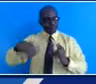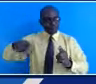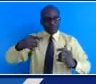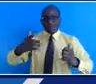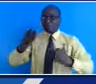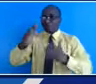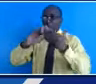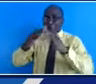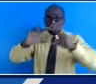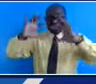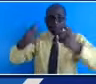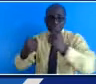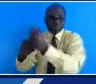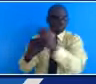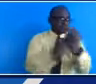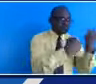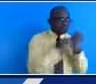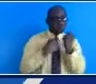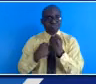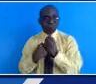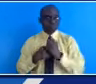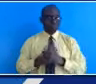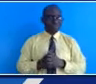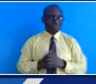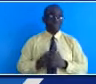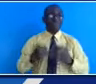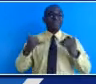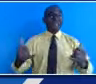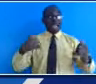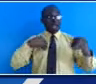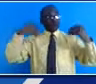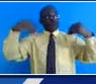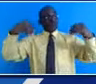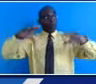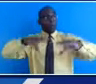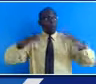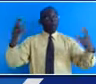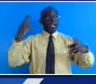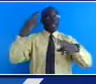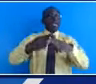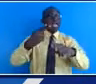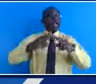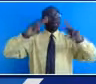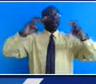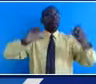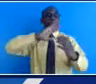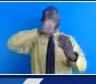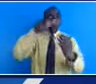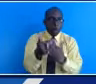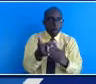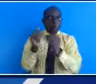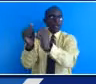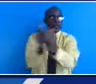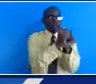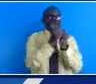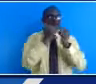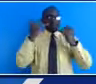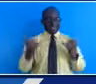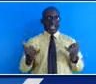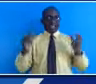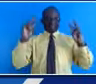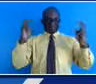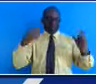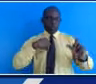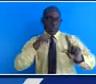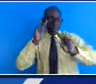finally we can be all together now again, safely with masks on. So I just want to thank everyone within